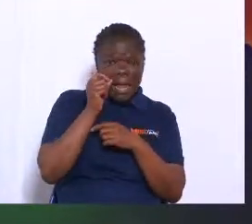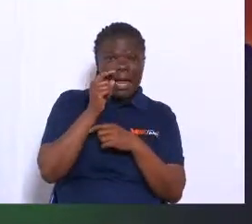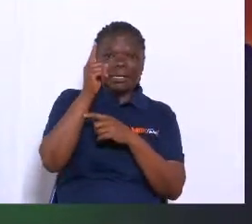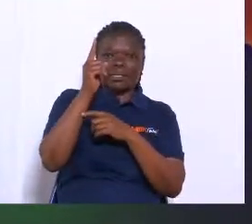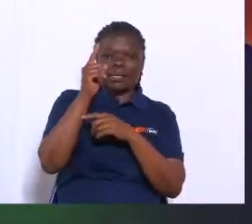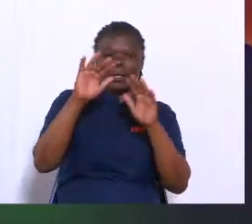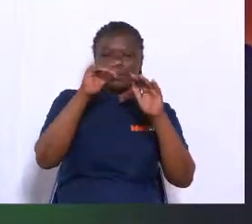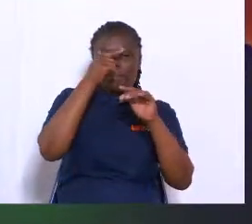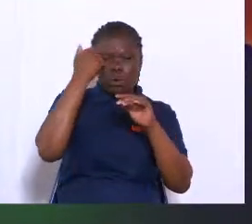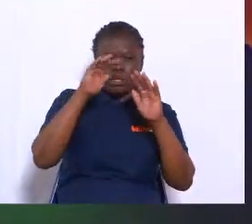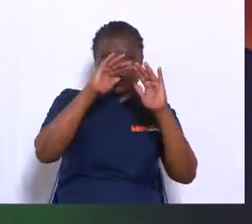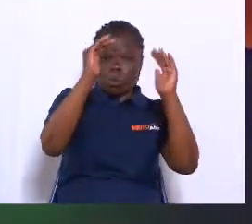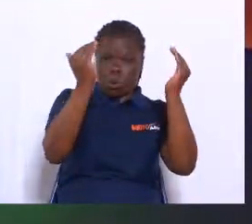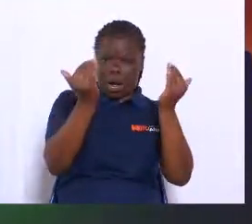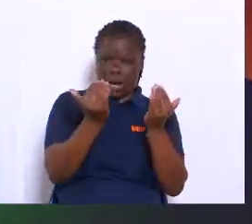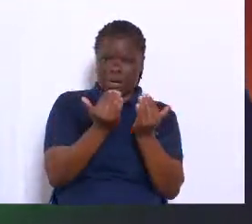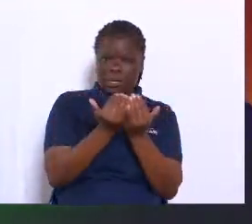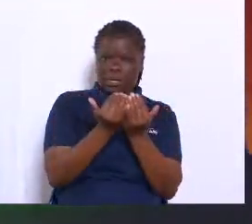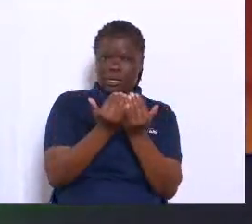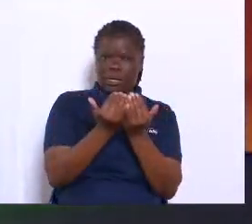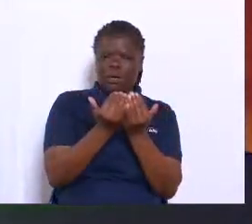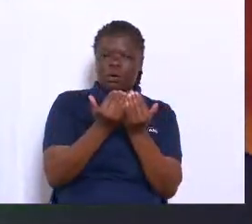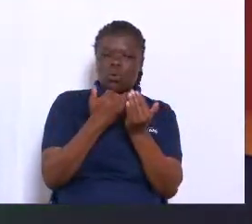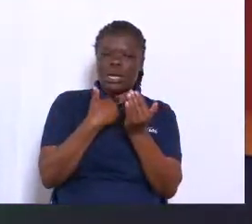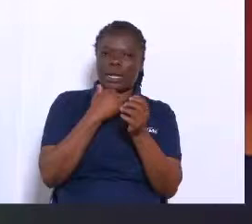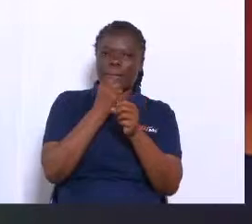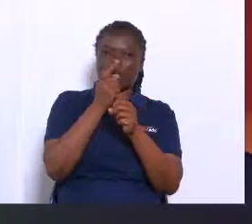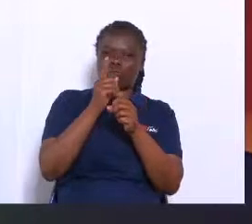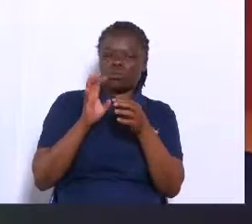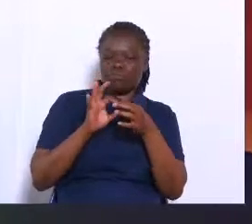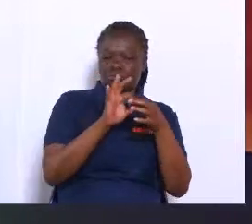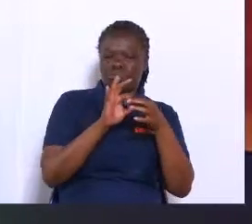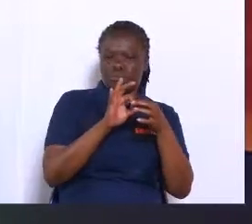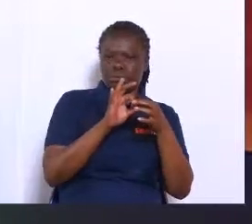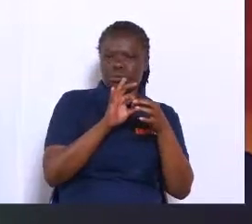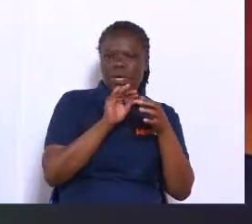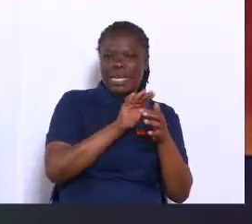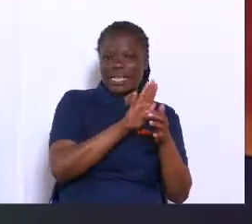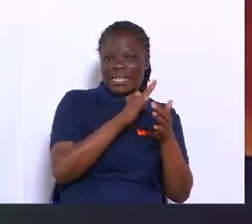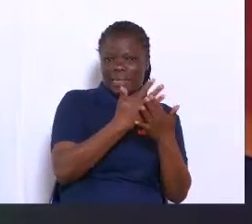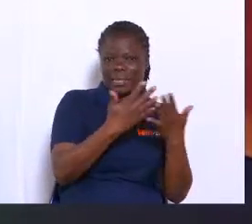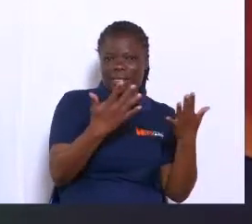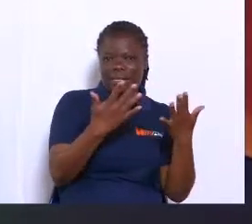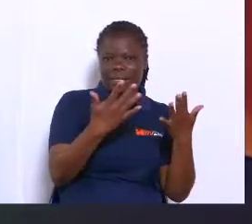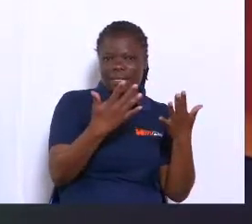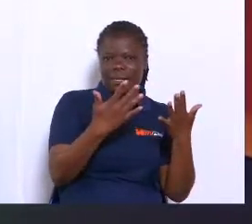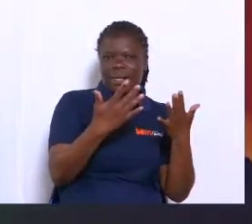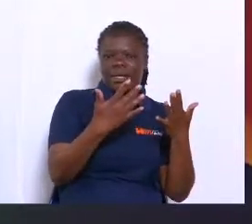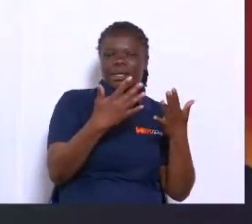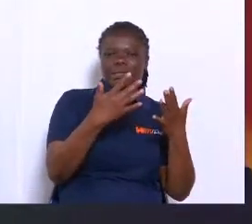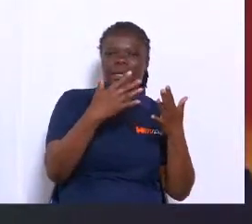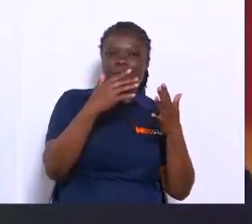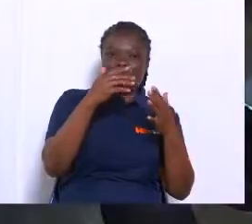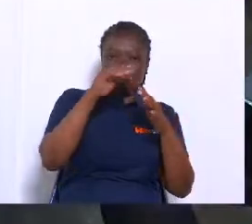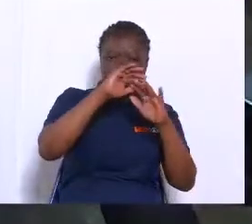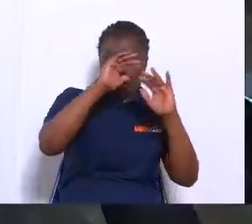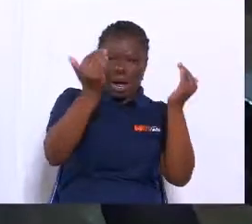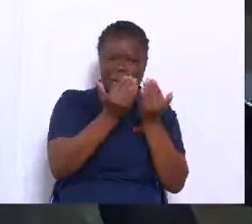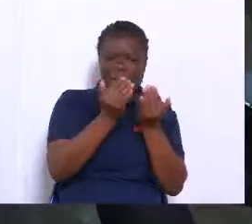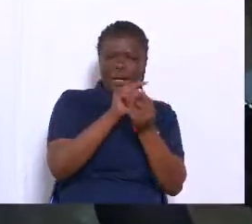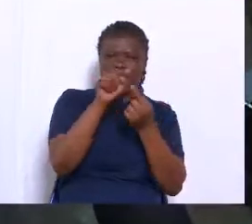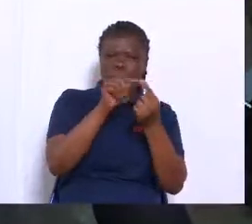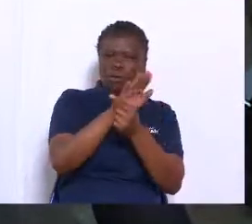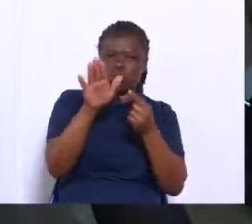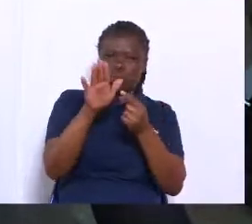you is going to try to suck you into its mold. The world around you is going to shape your mind. Don't